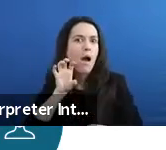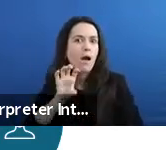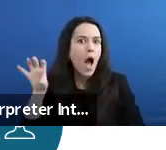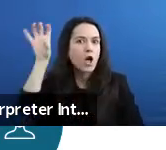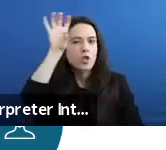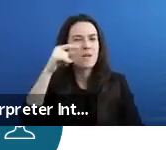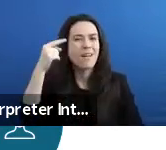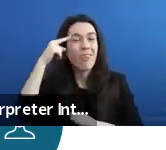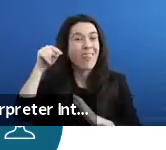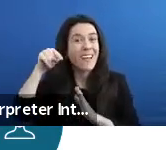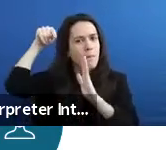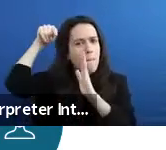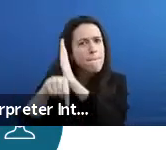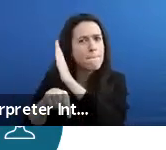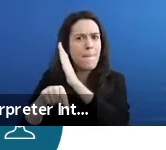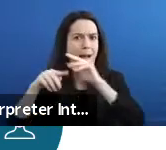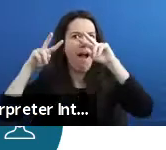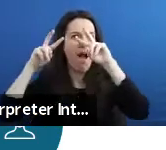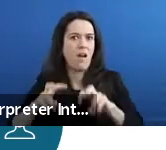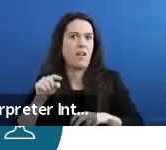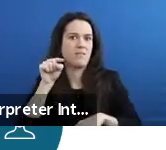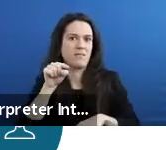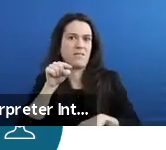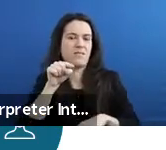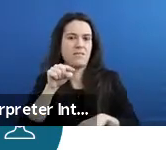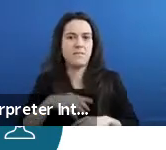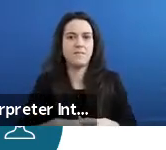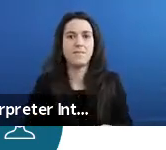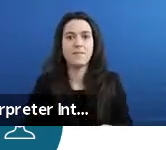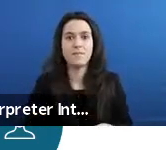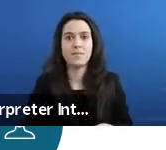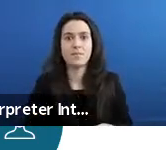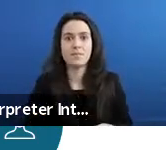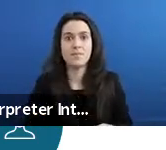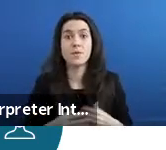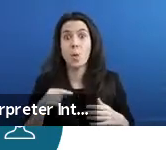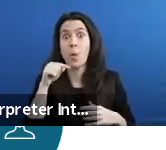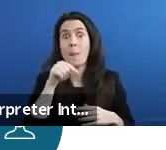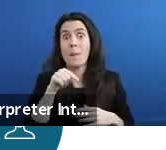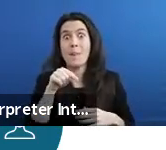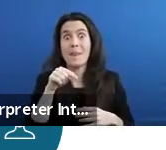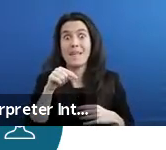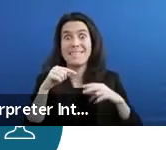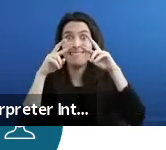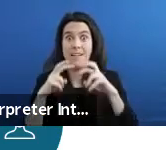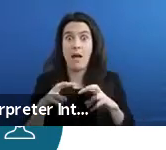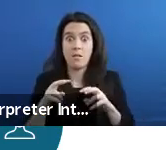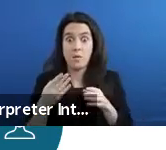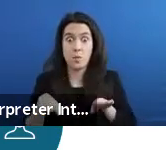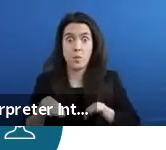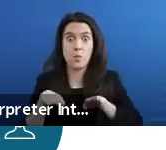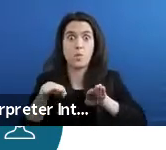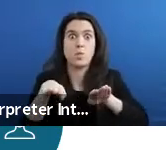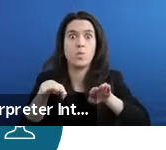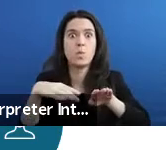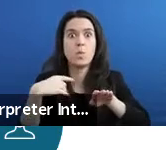in-depth analysis. For these case studies, as I mentioned, we will implement 50 interviews,